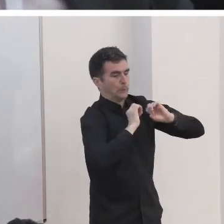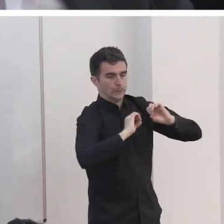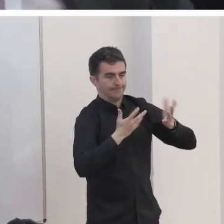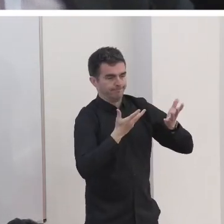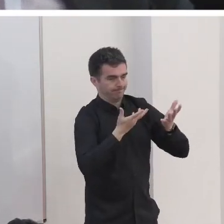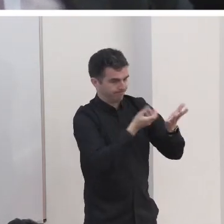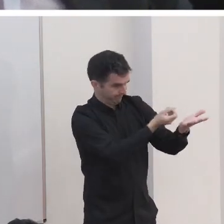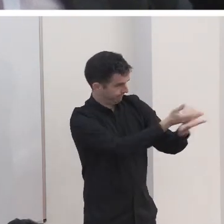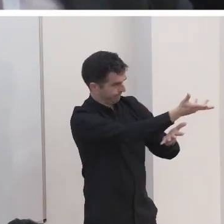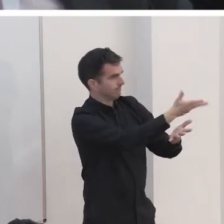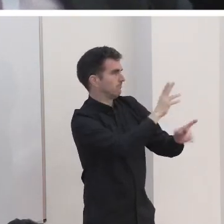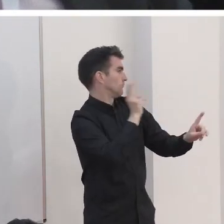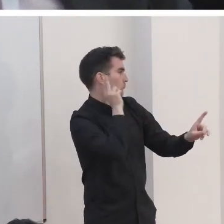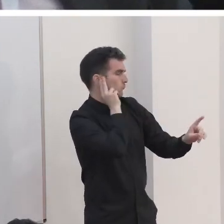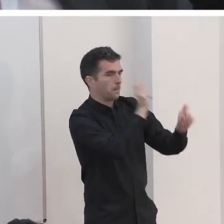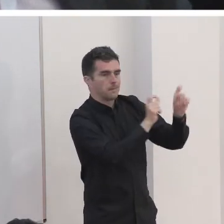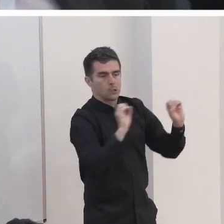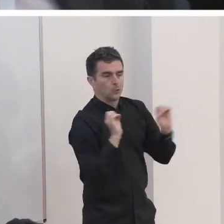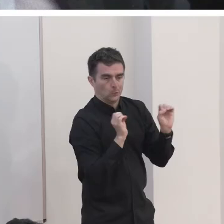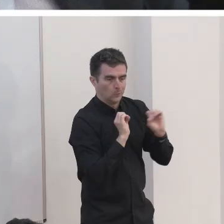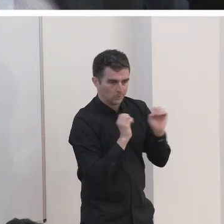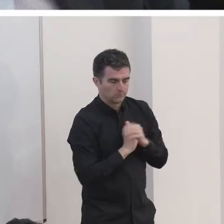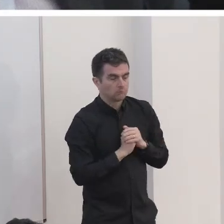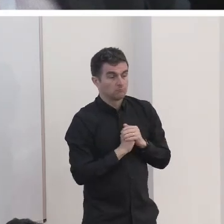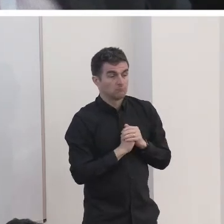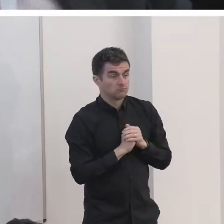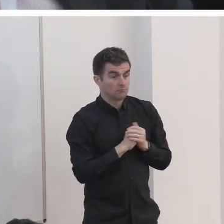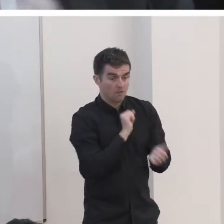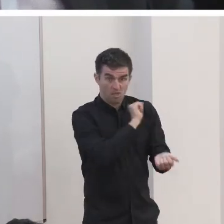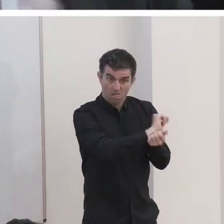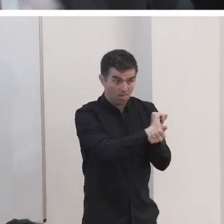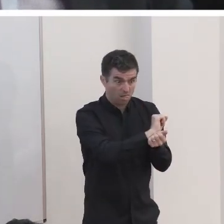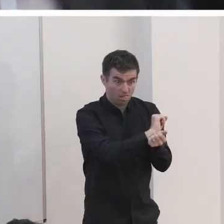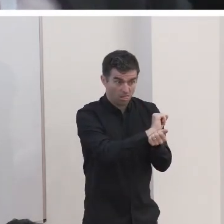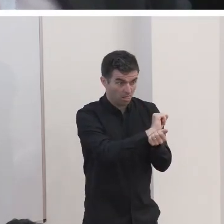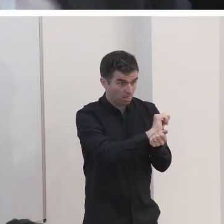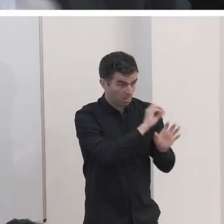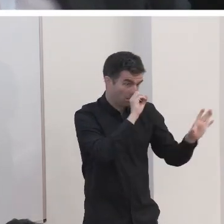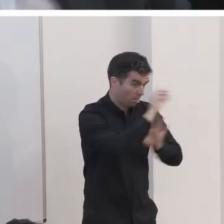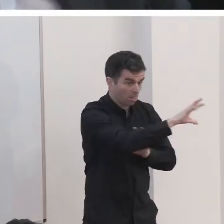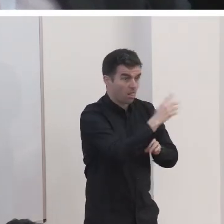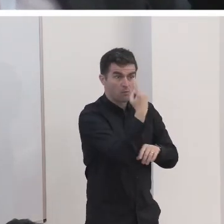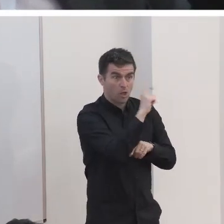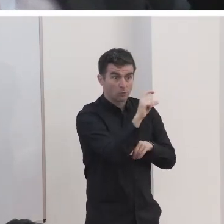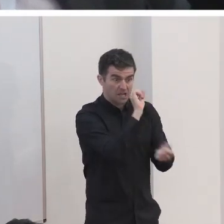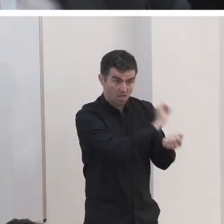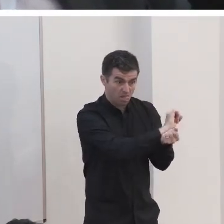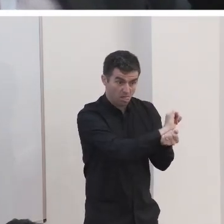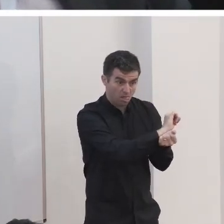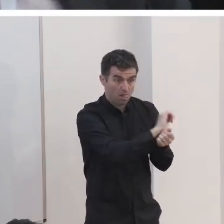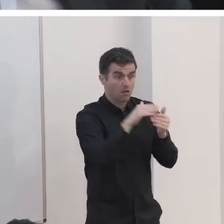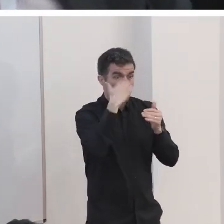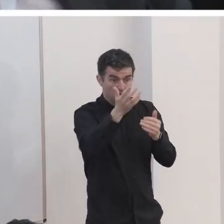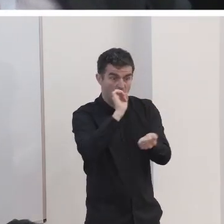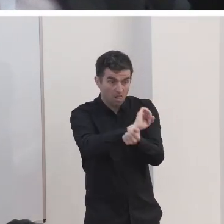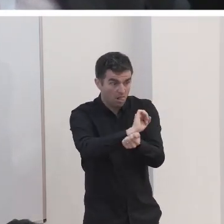they finally realize that the person is hearing impaired. And the police officer and the prosecutor were arguing, is this person